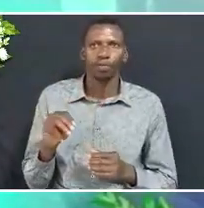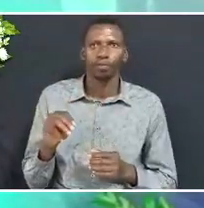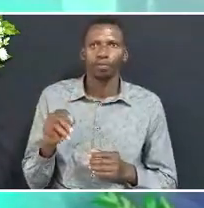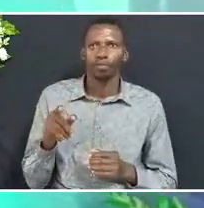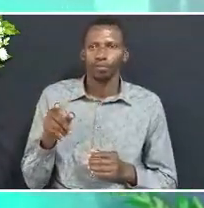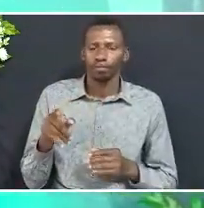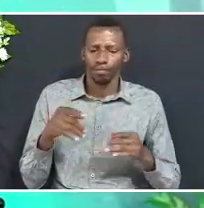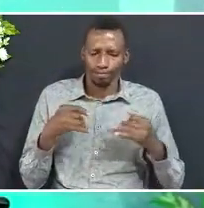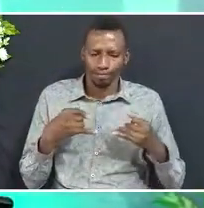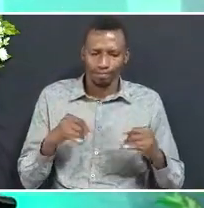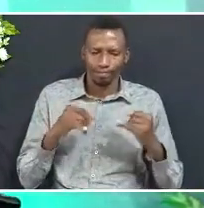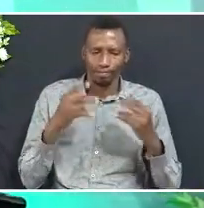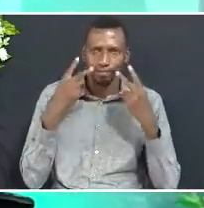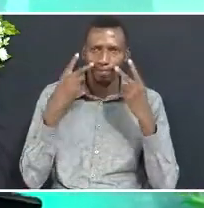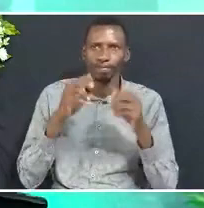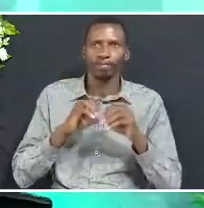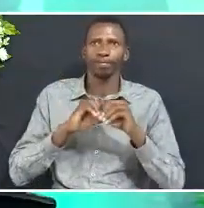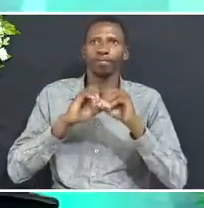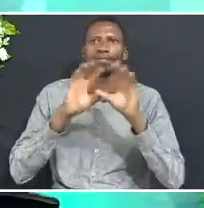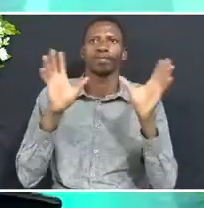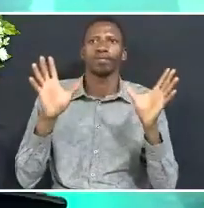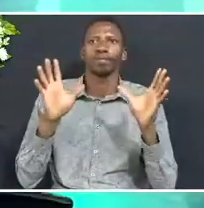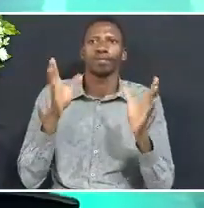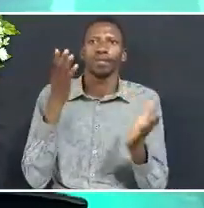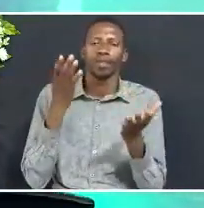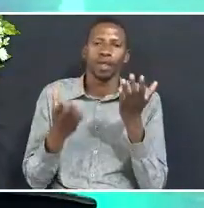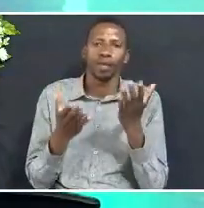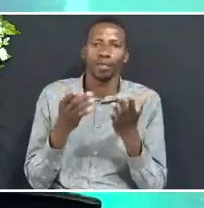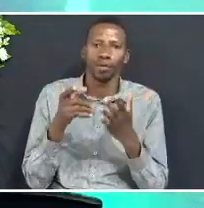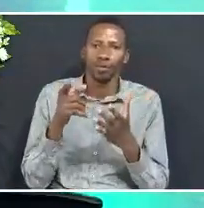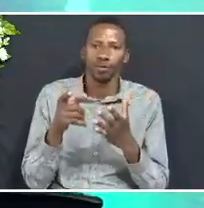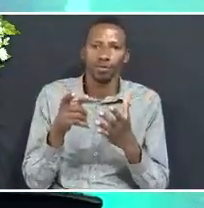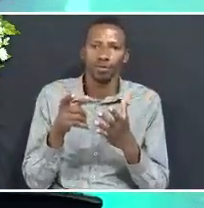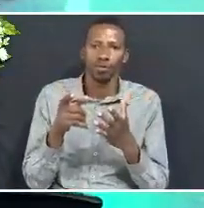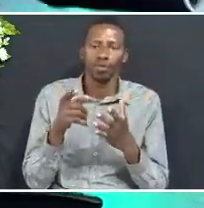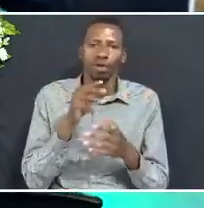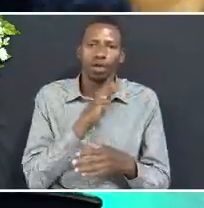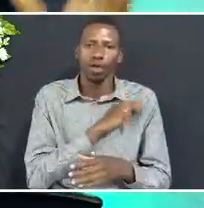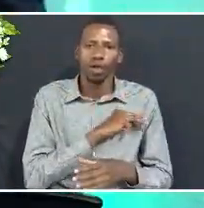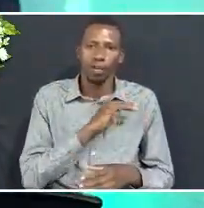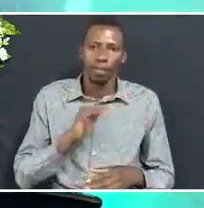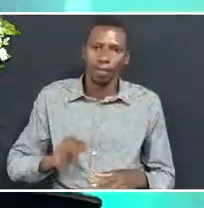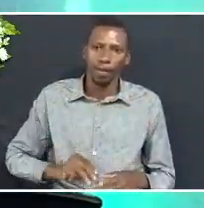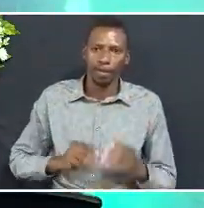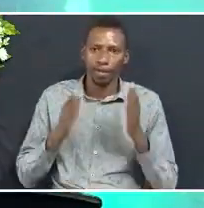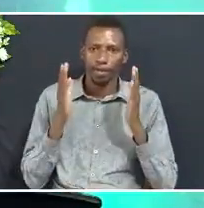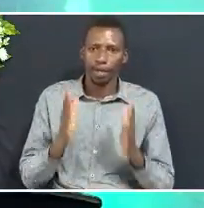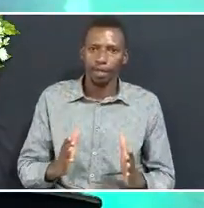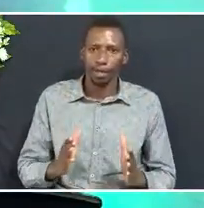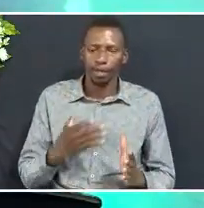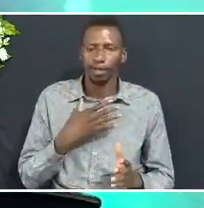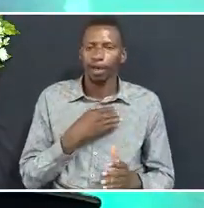he was trying to see clearly, could you be the Messiah? And indeed, Jesus was.